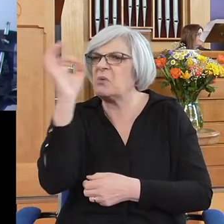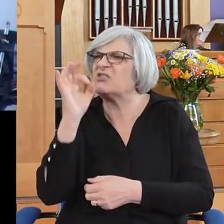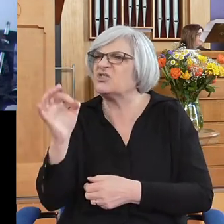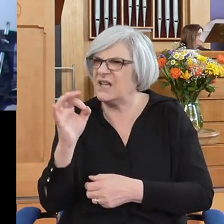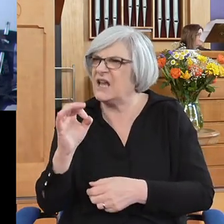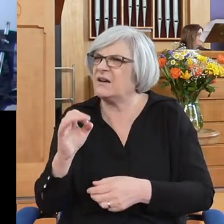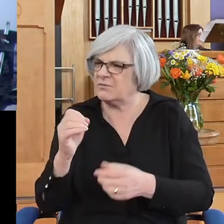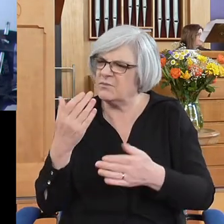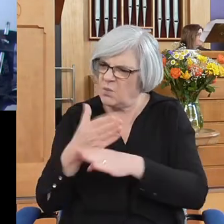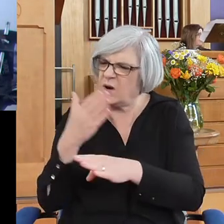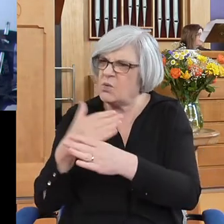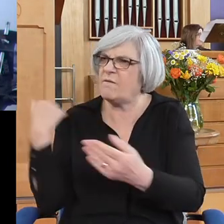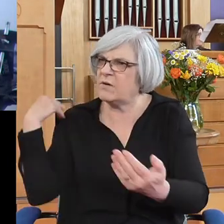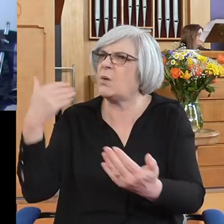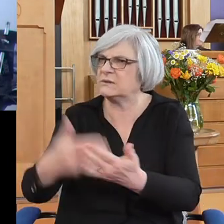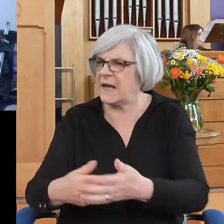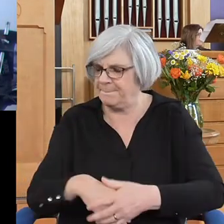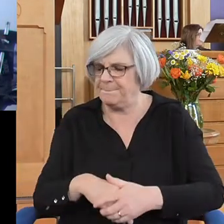on for a wee while.